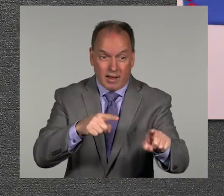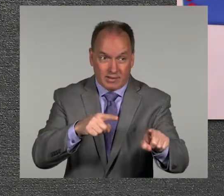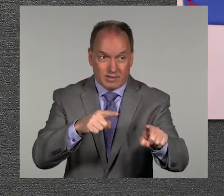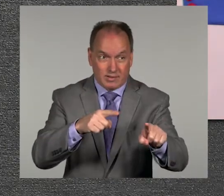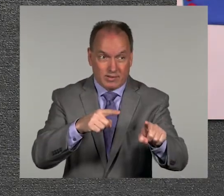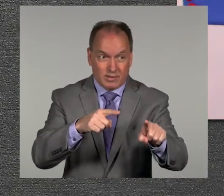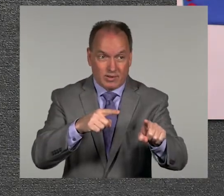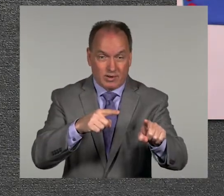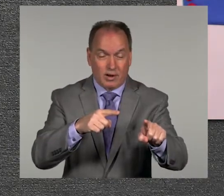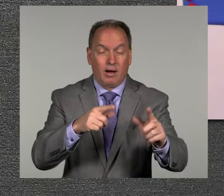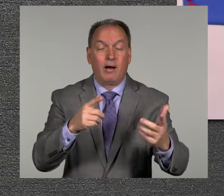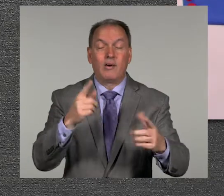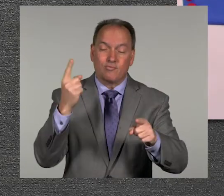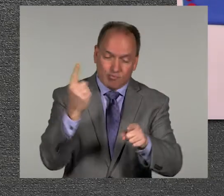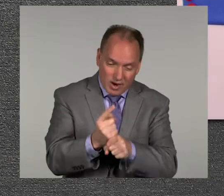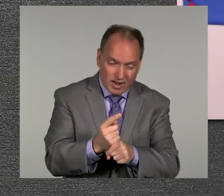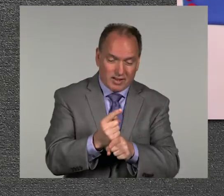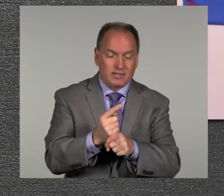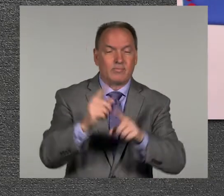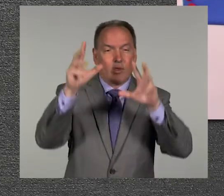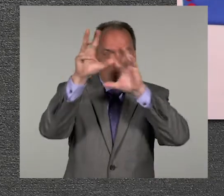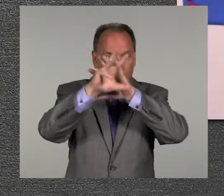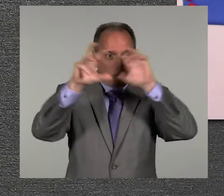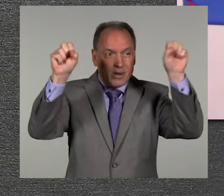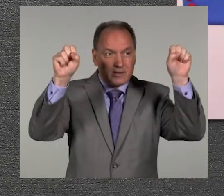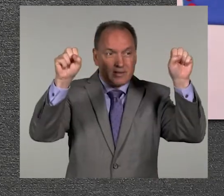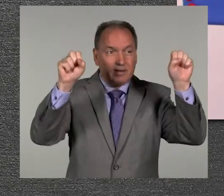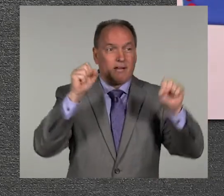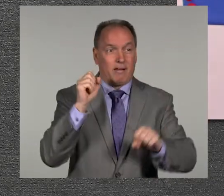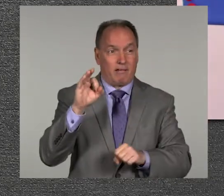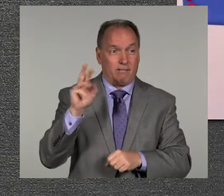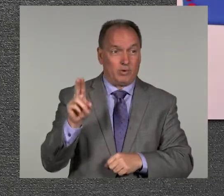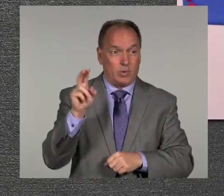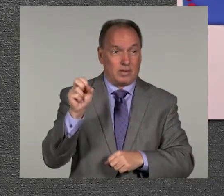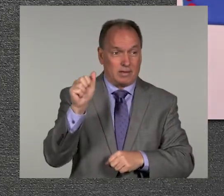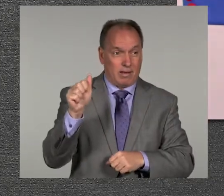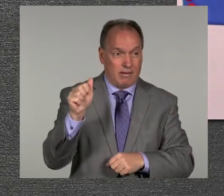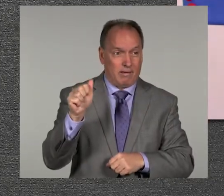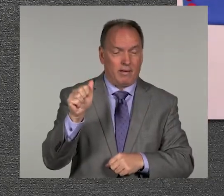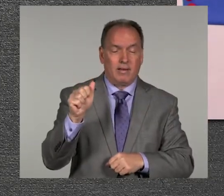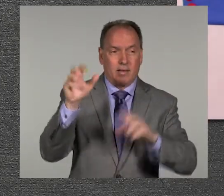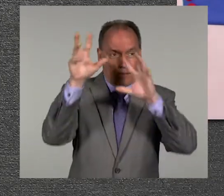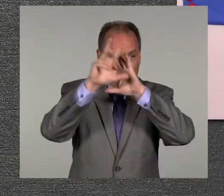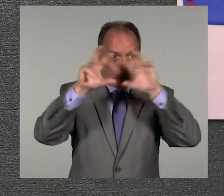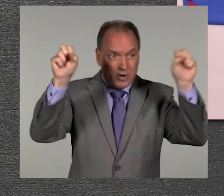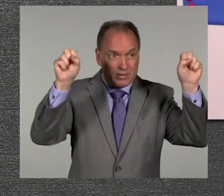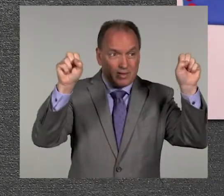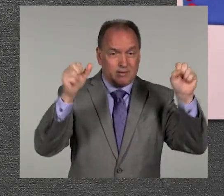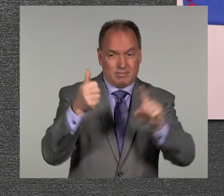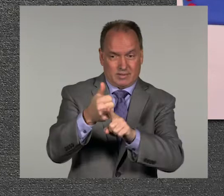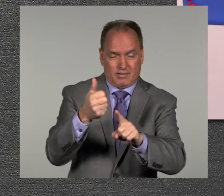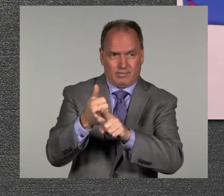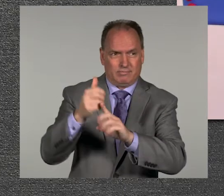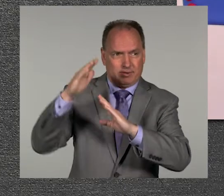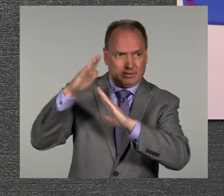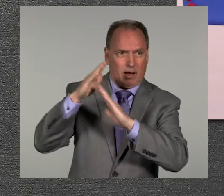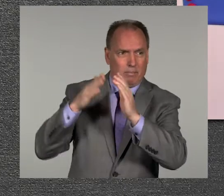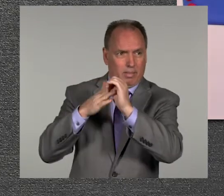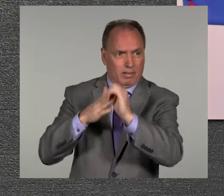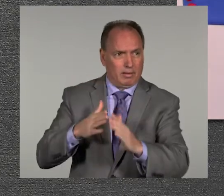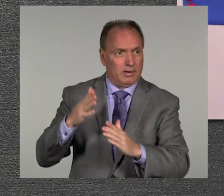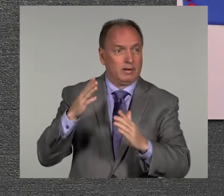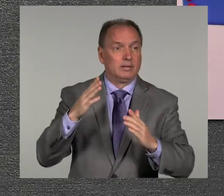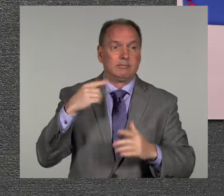5, 4, 3, 2, 1, and right, it's the President of the United States. So the President is the face of our